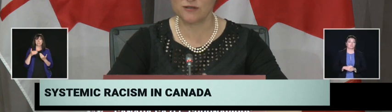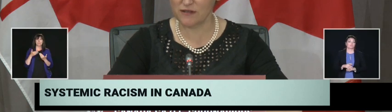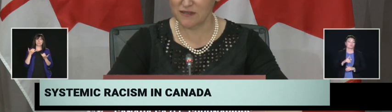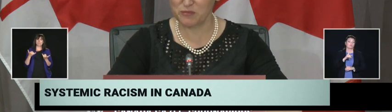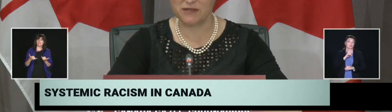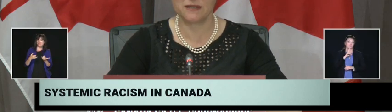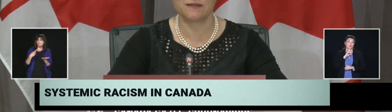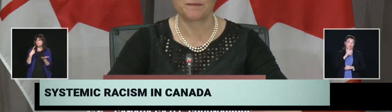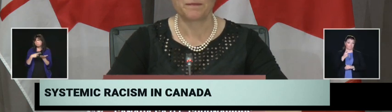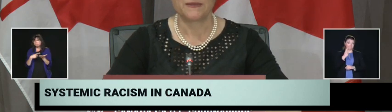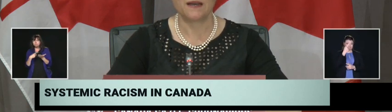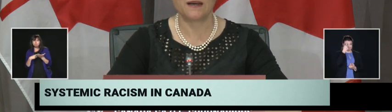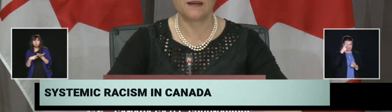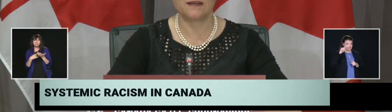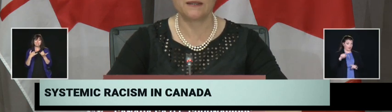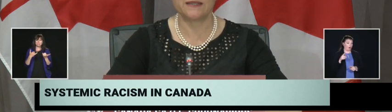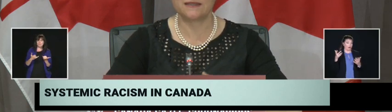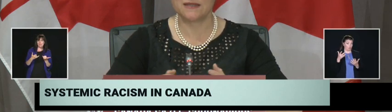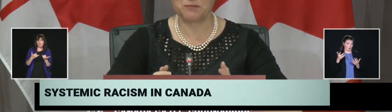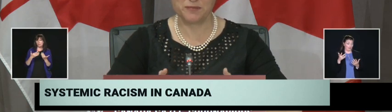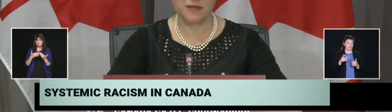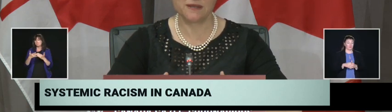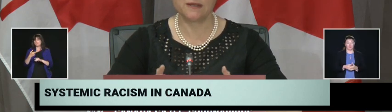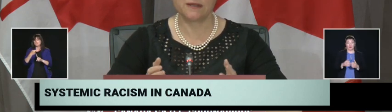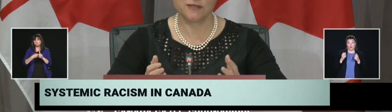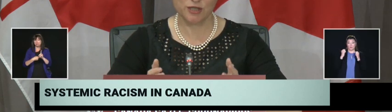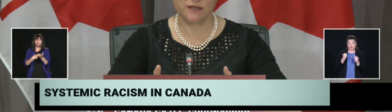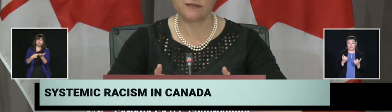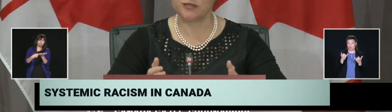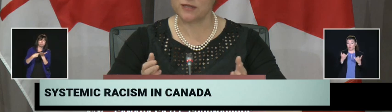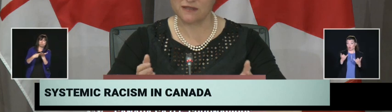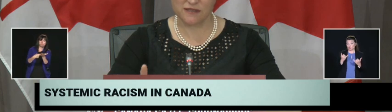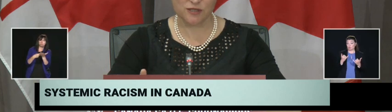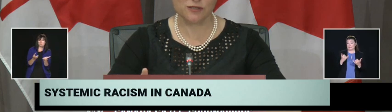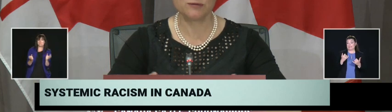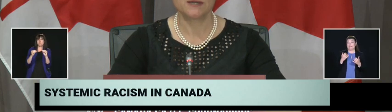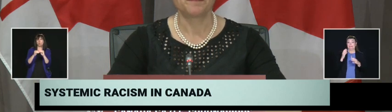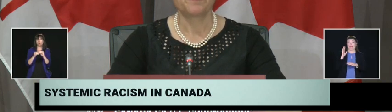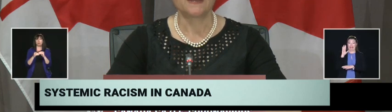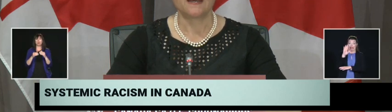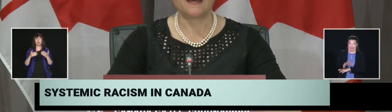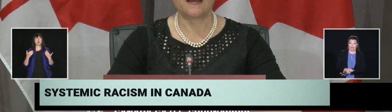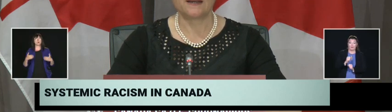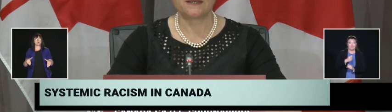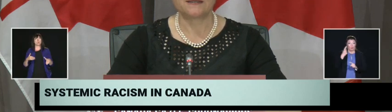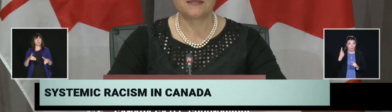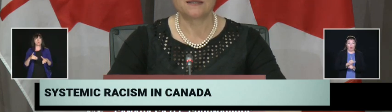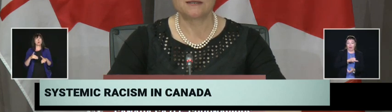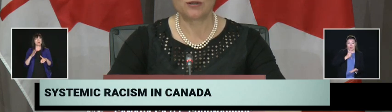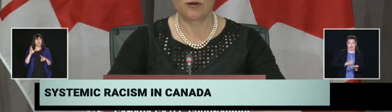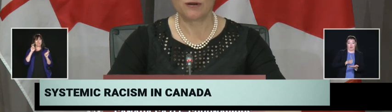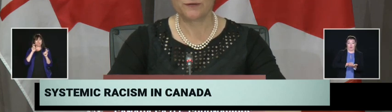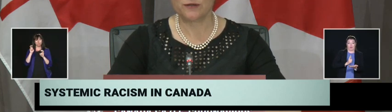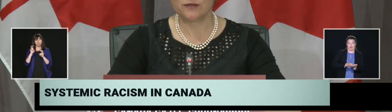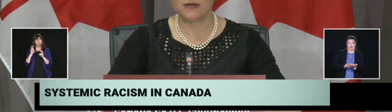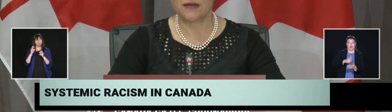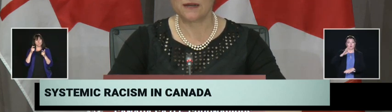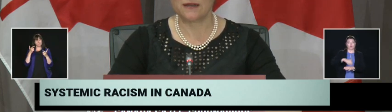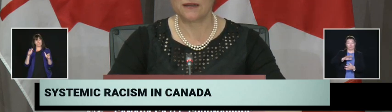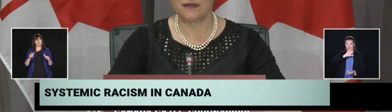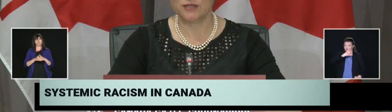month talking about it. It's a big, challenging issue. And to